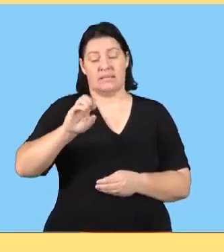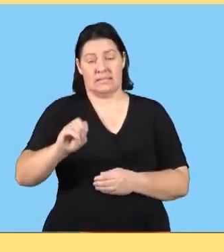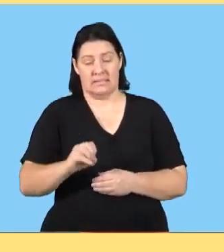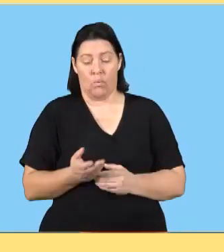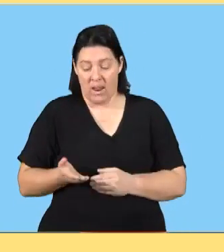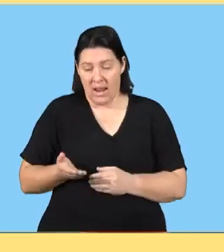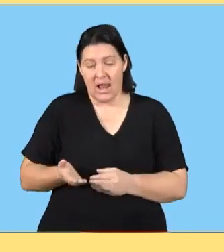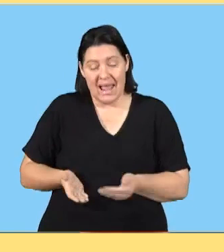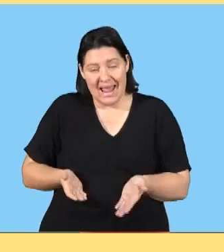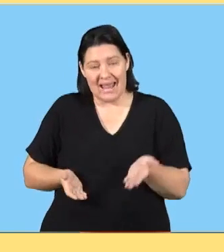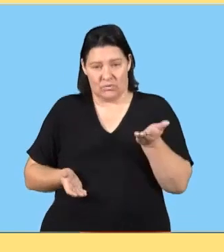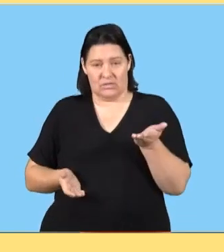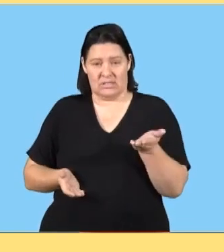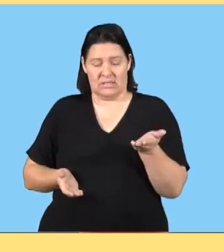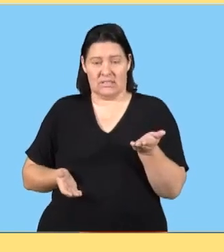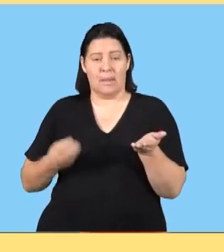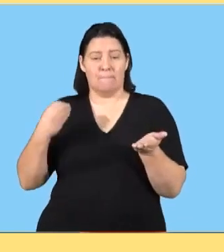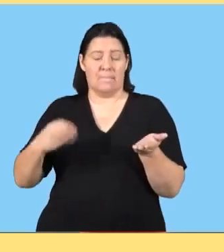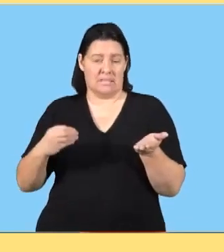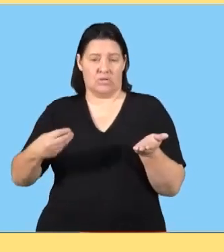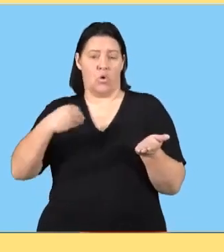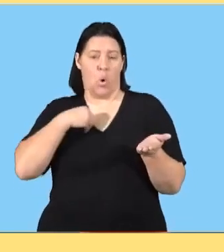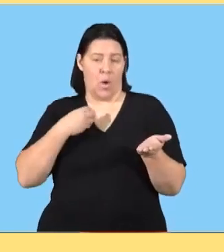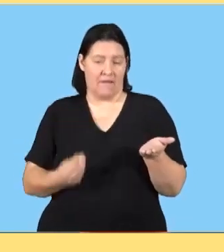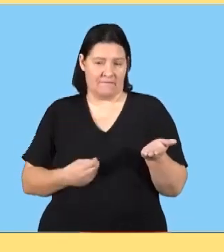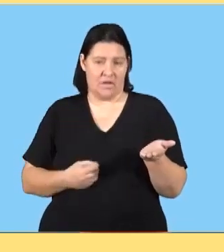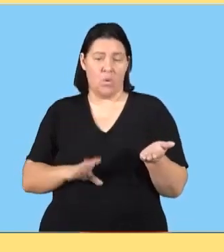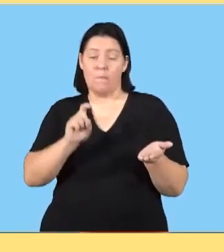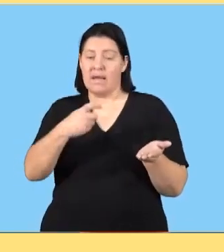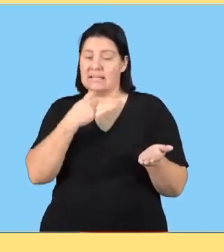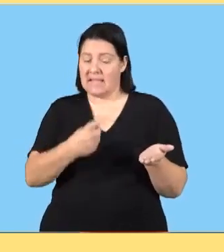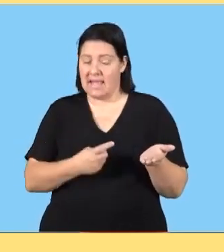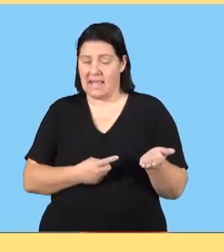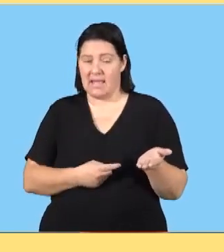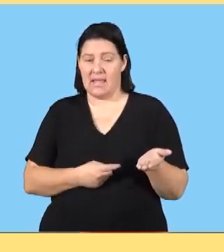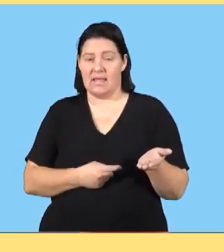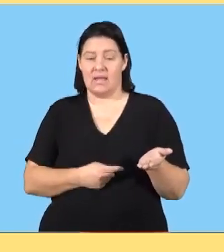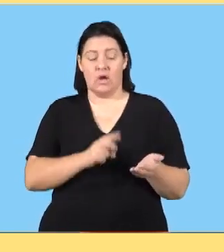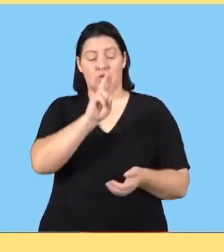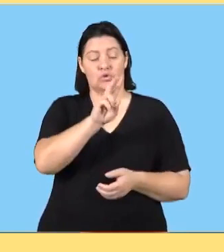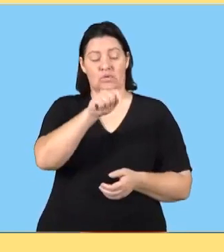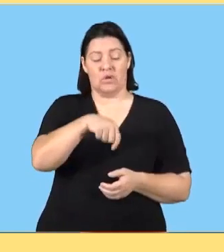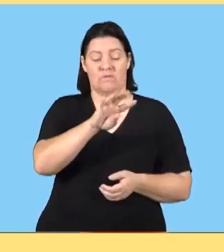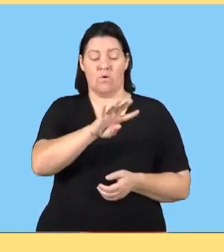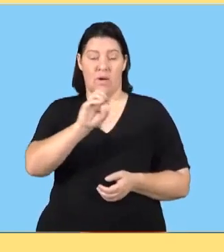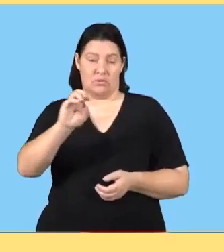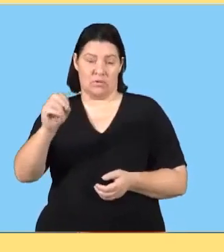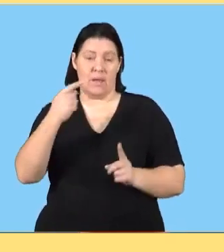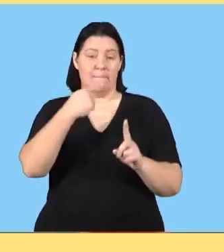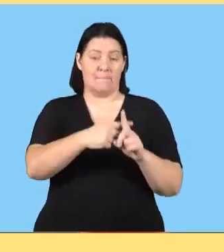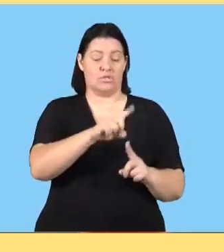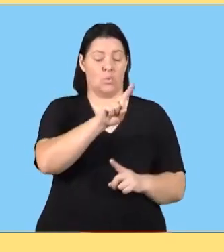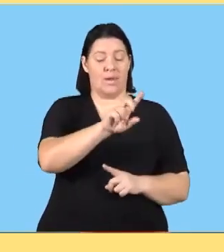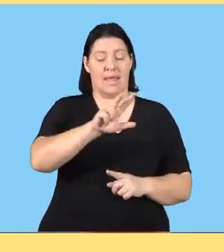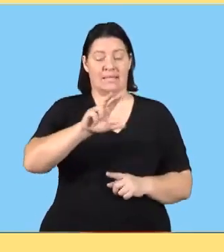will increase what they owe to the business. So you have to say on your calculator 2,400